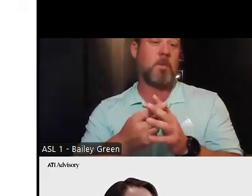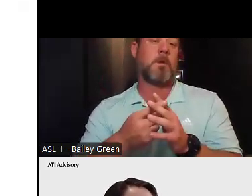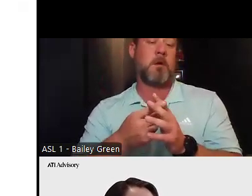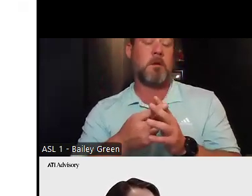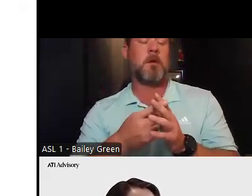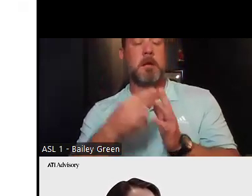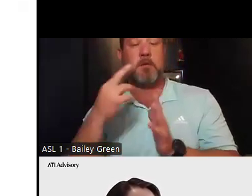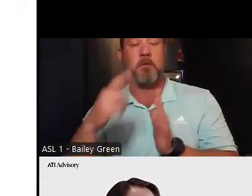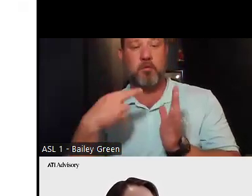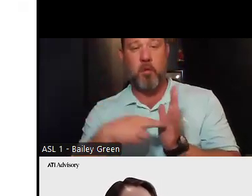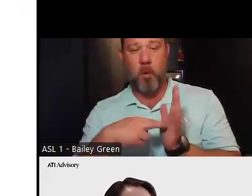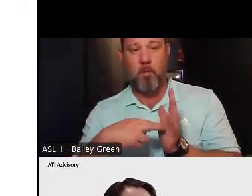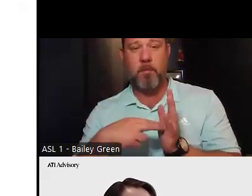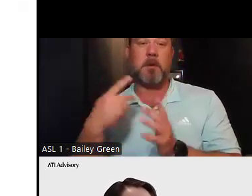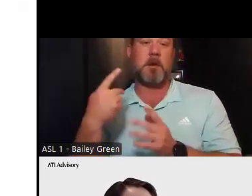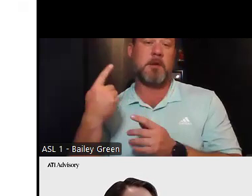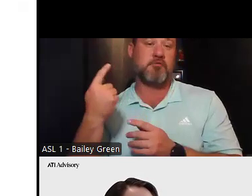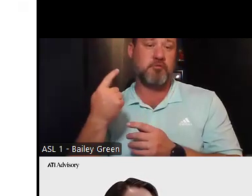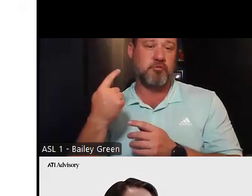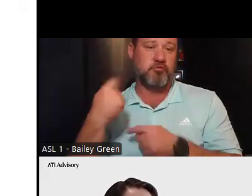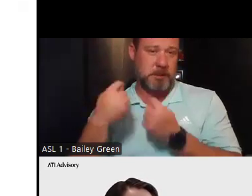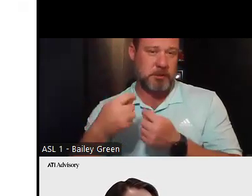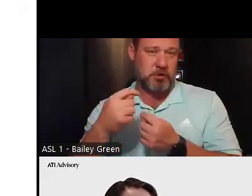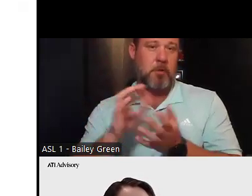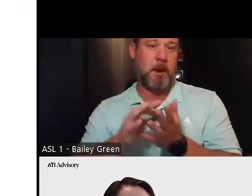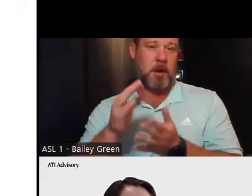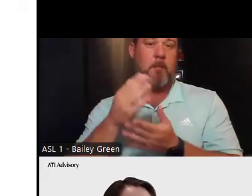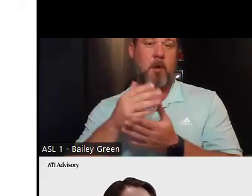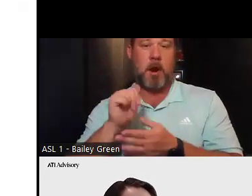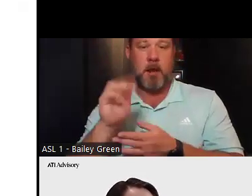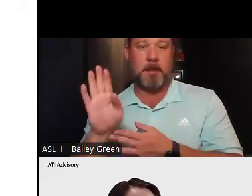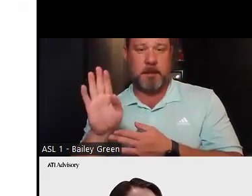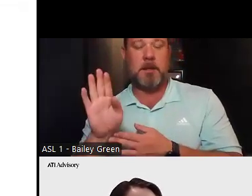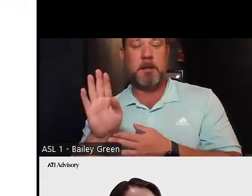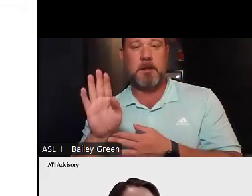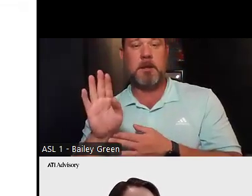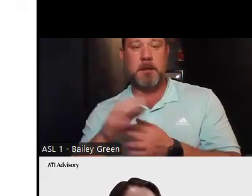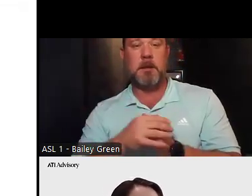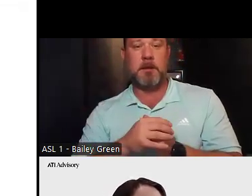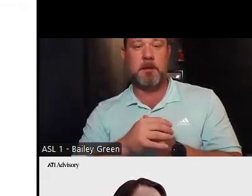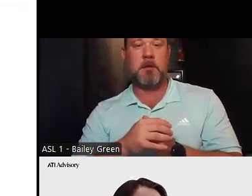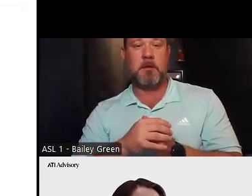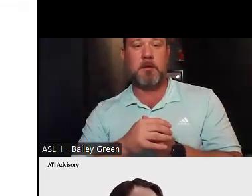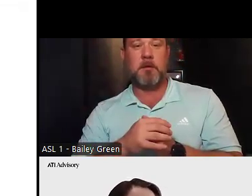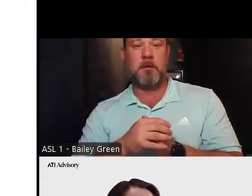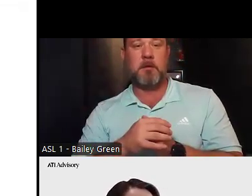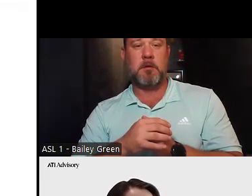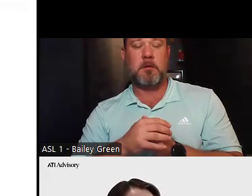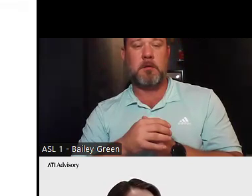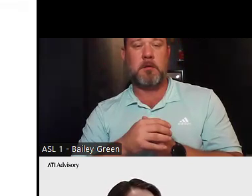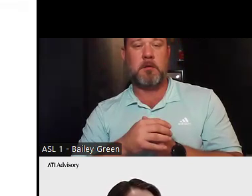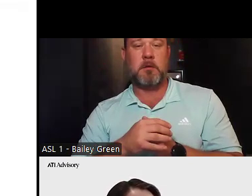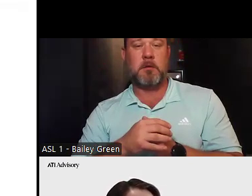would be focused on traditional Medicare enrollees, and that includes those who are aligned or not aligned with an